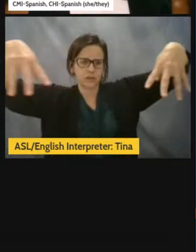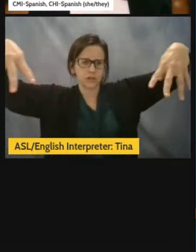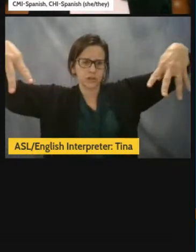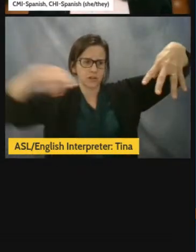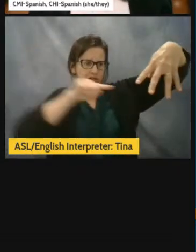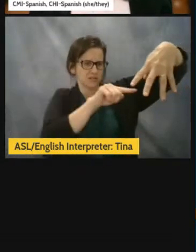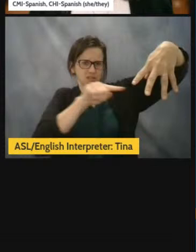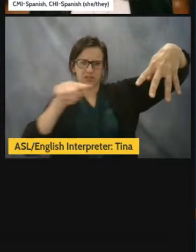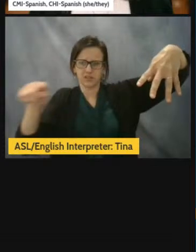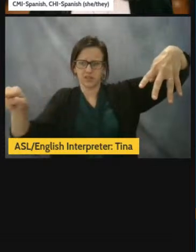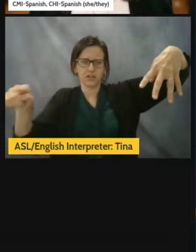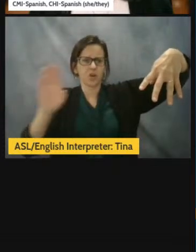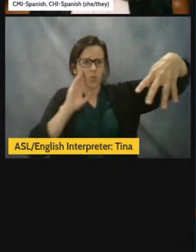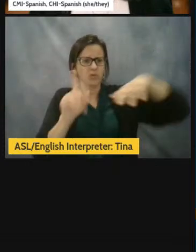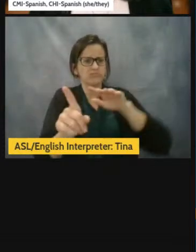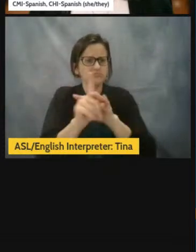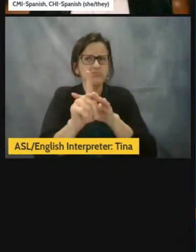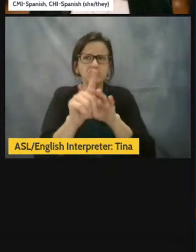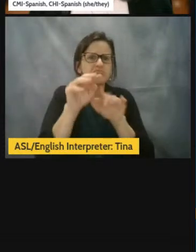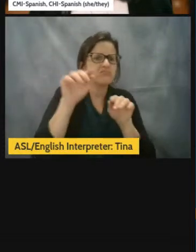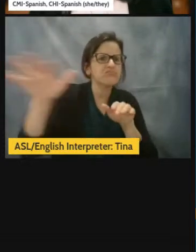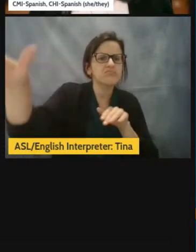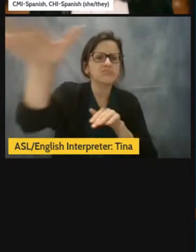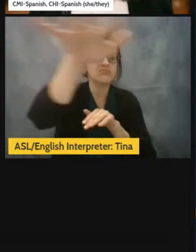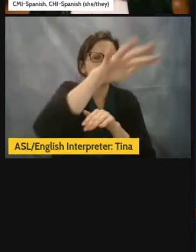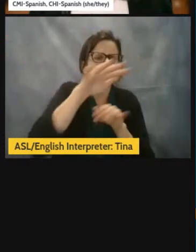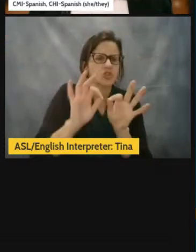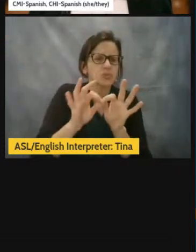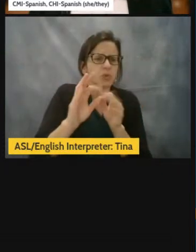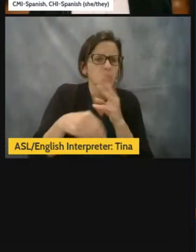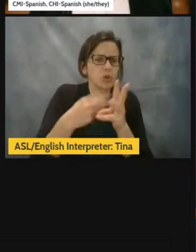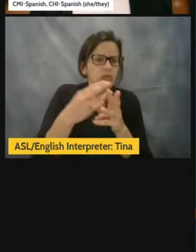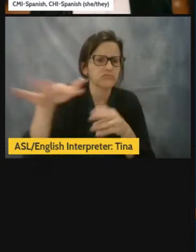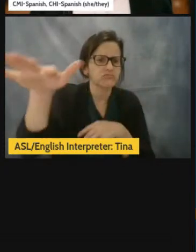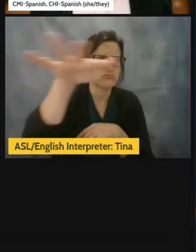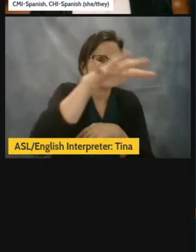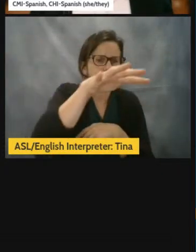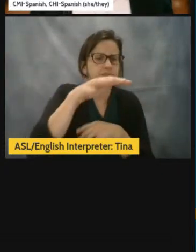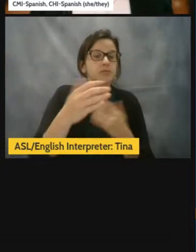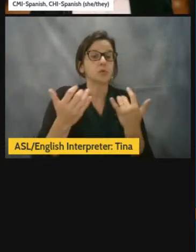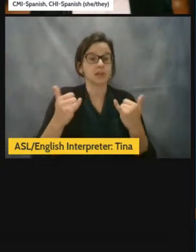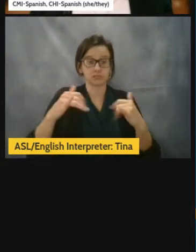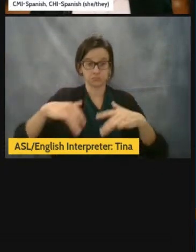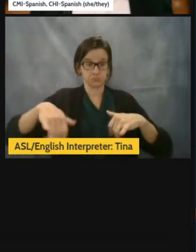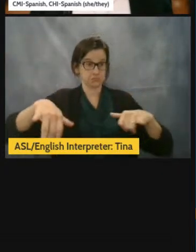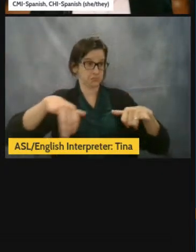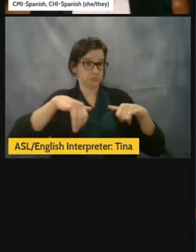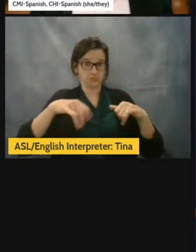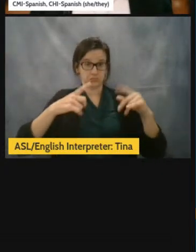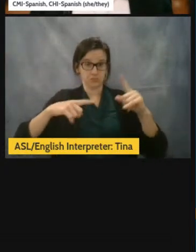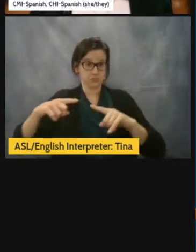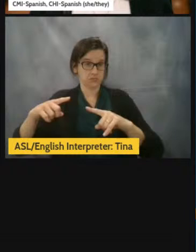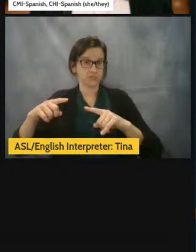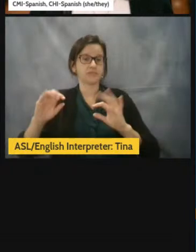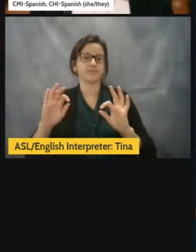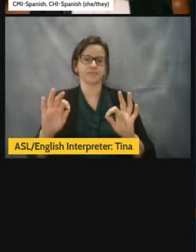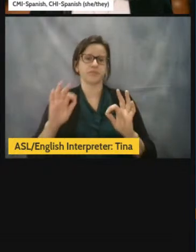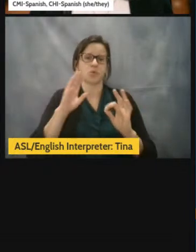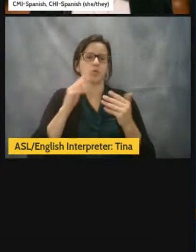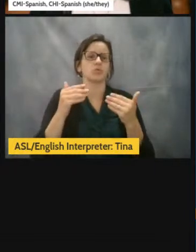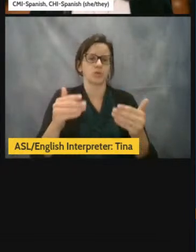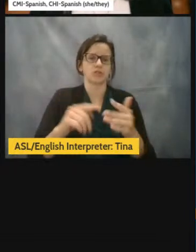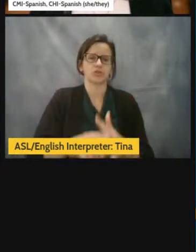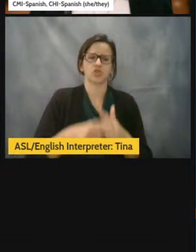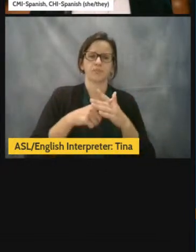those common terms and some common ground established here, we're going to go ahead and once again get